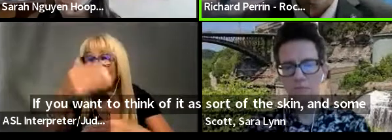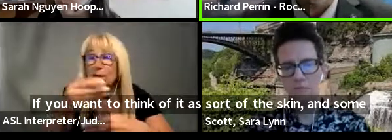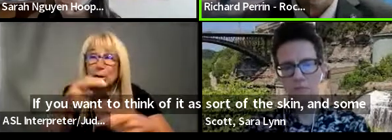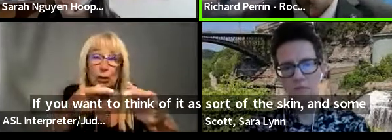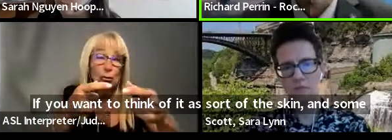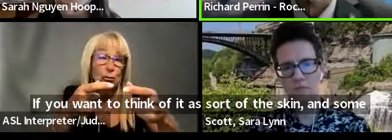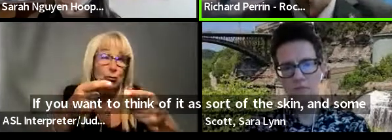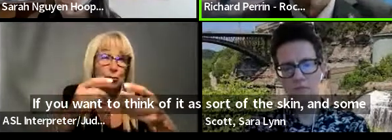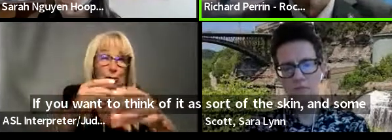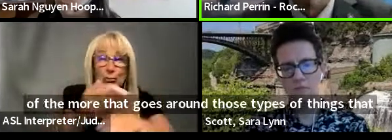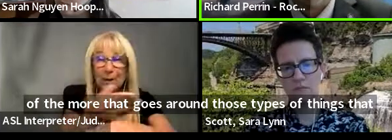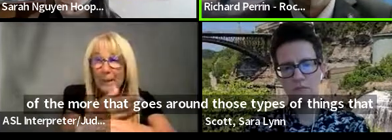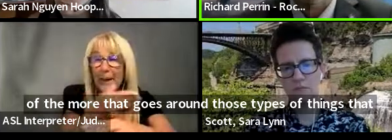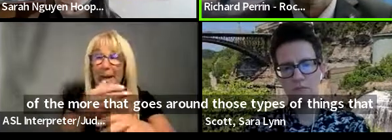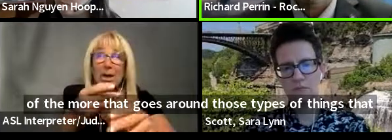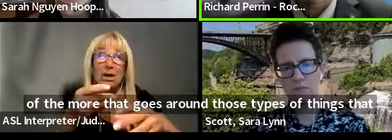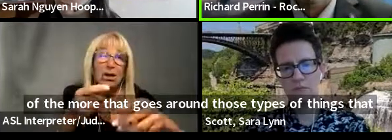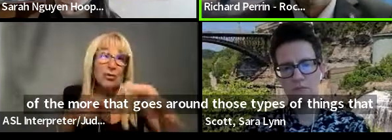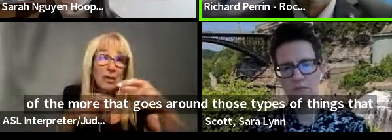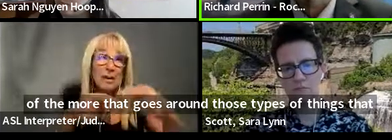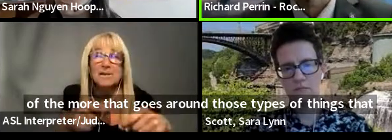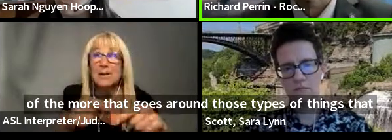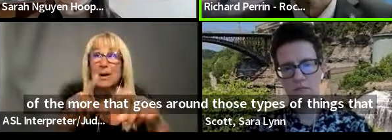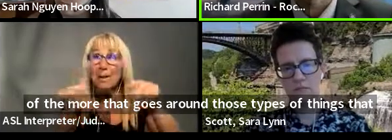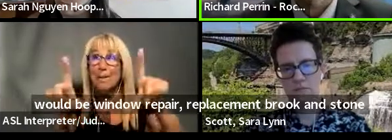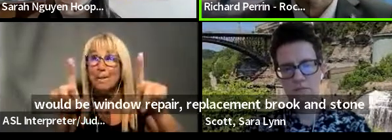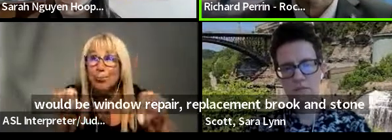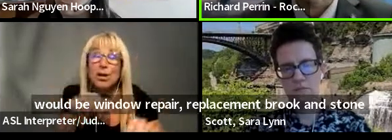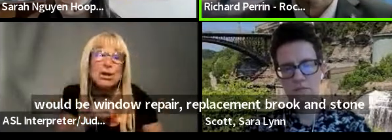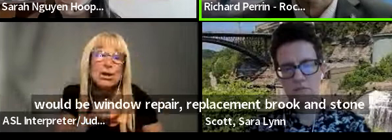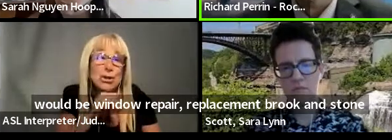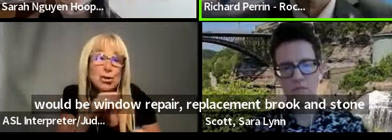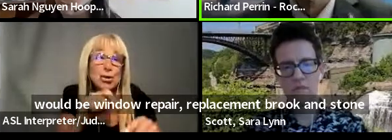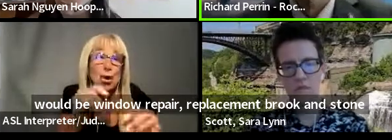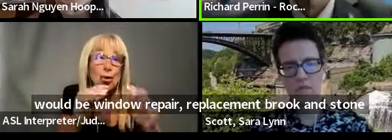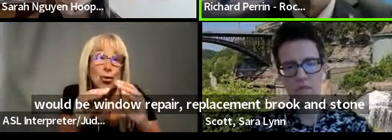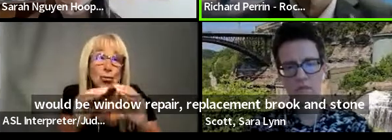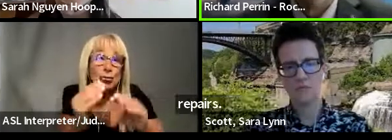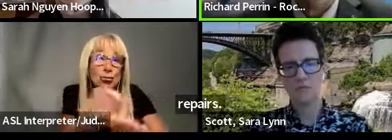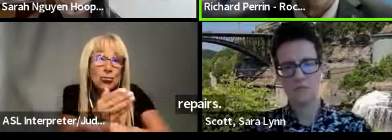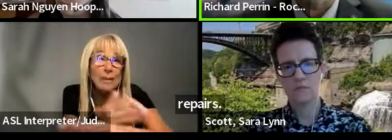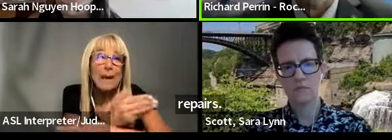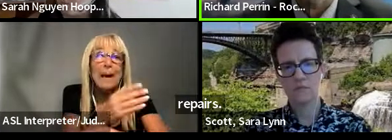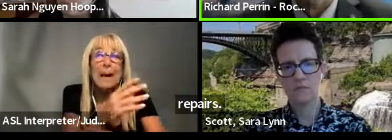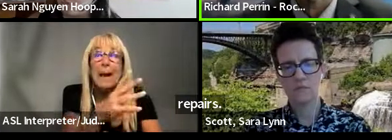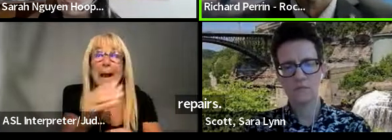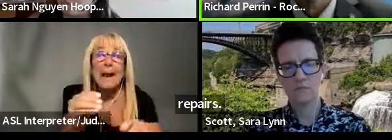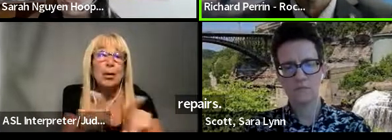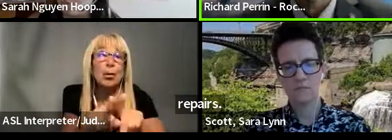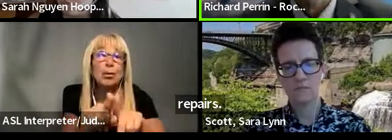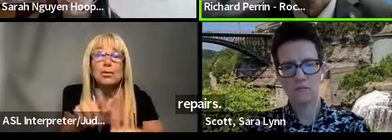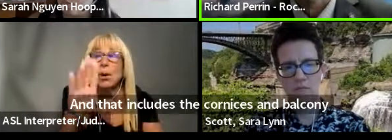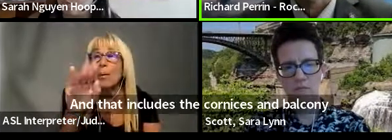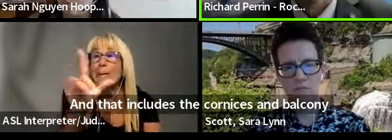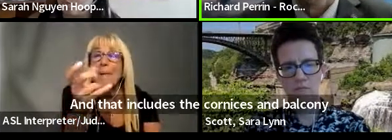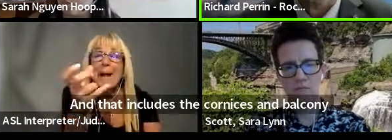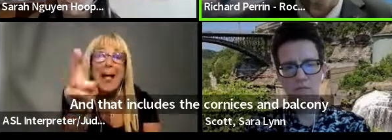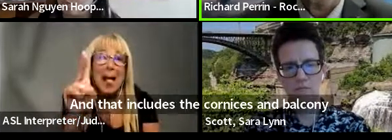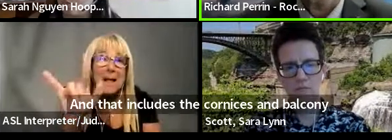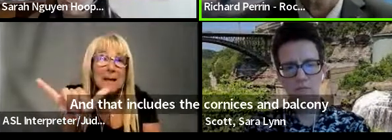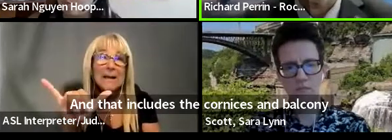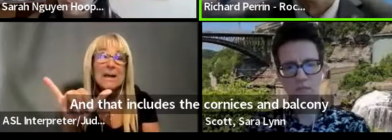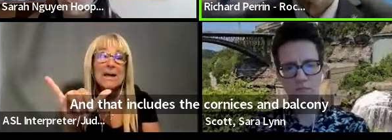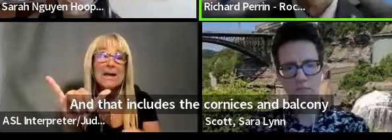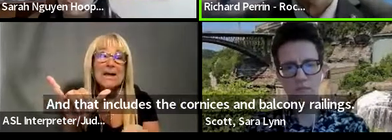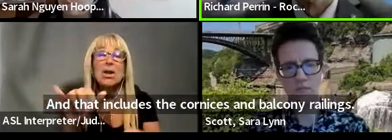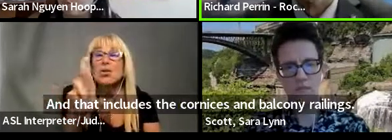replacement, brick and stone repairs, and that includes the decorative cornices and balcony railings. And then we have the priority